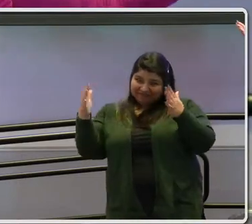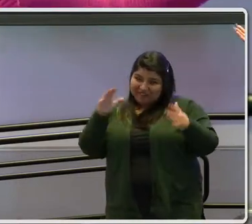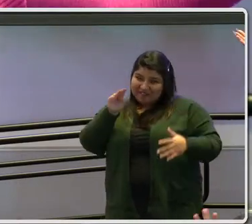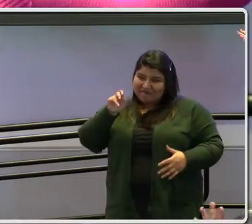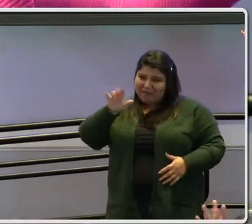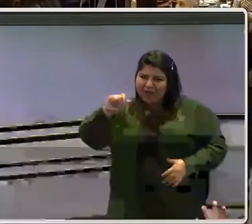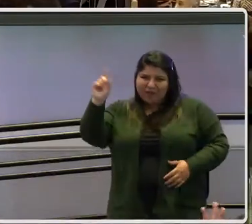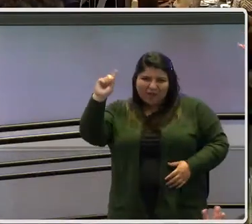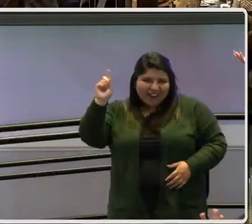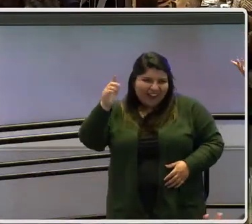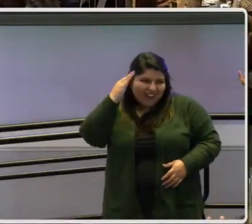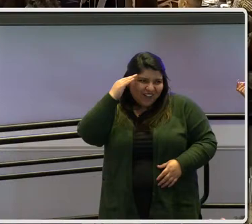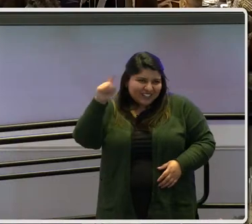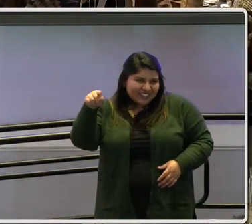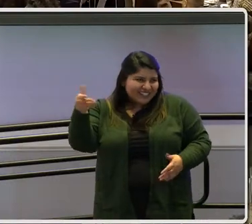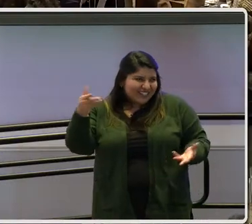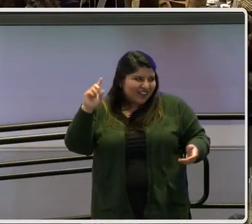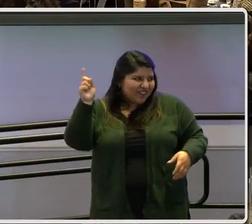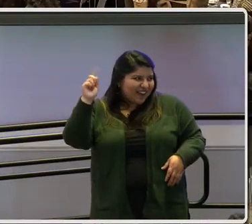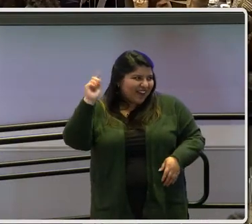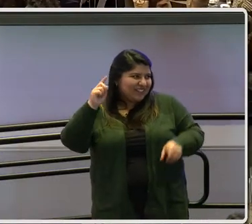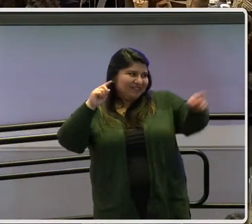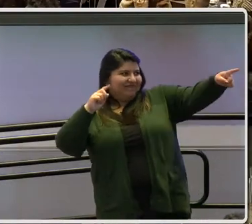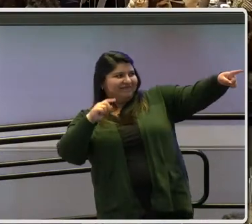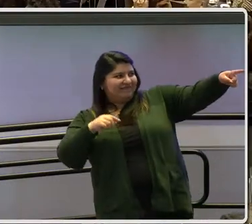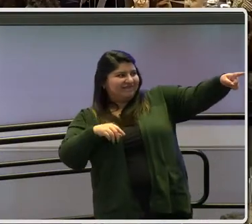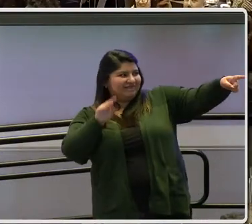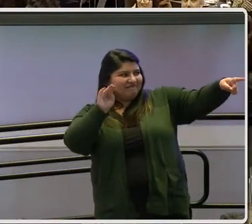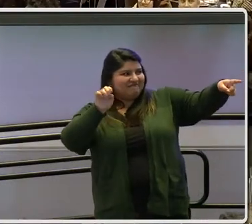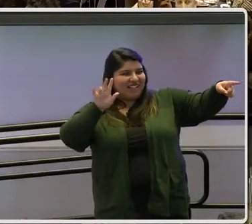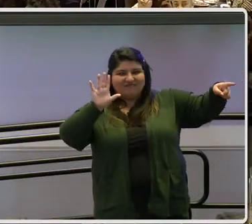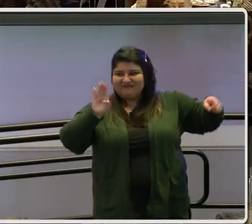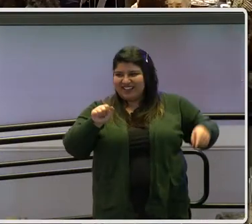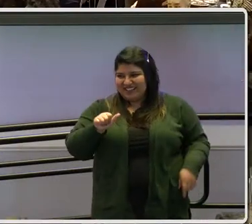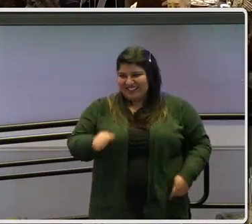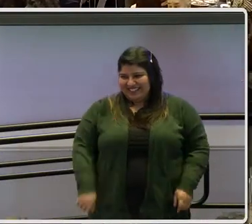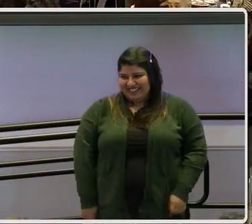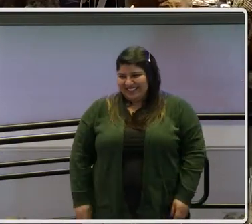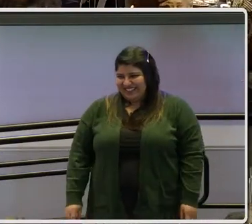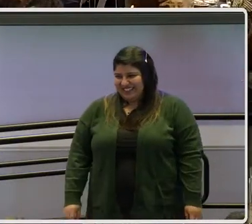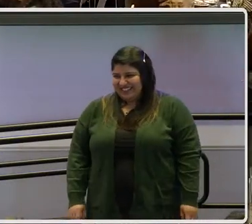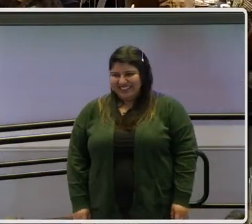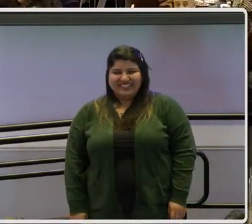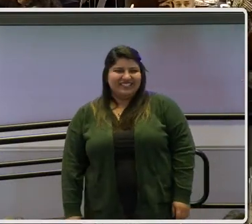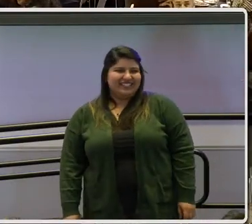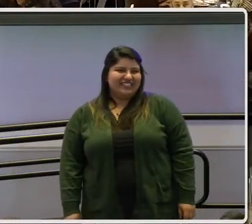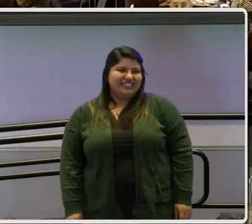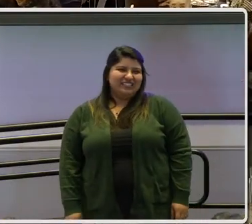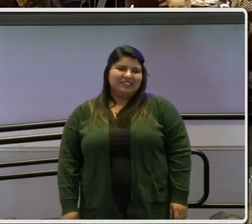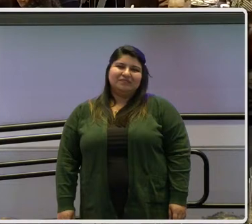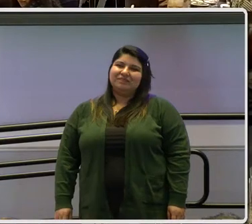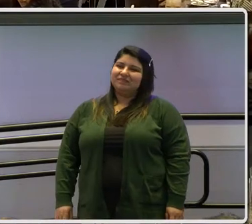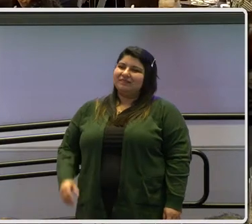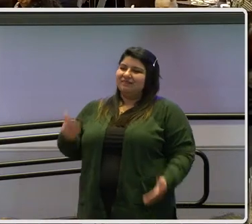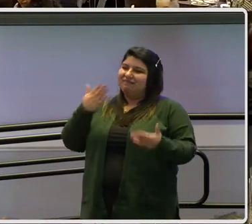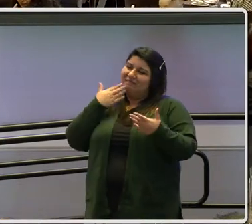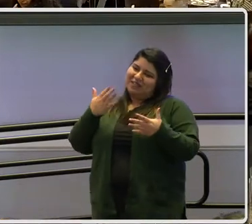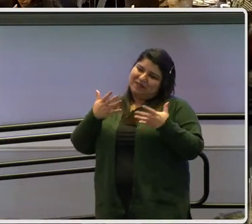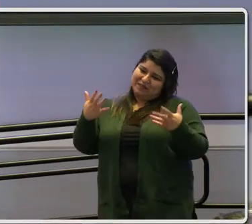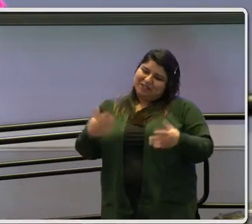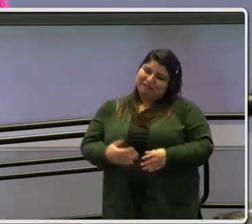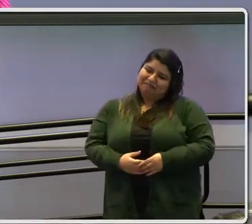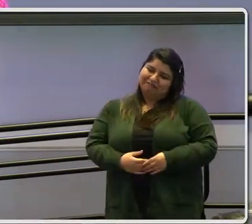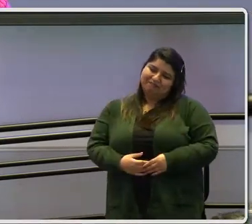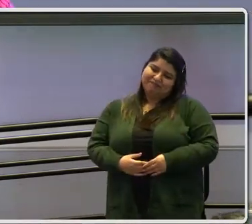Where is she? I know she's around here somewhere. There she is. Awesome. Thank you so